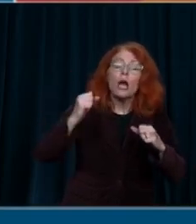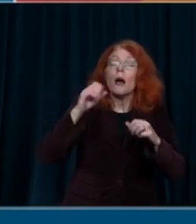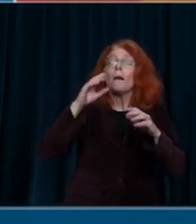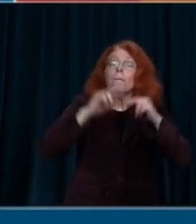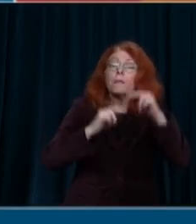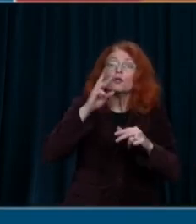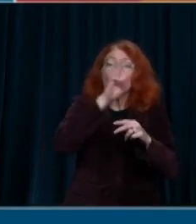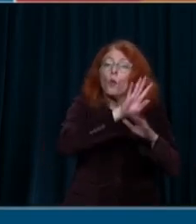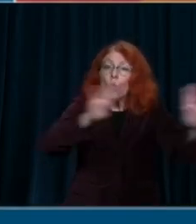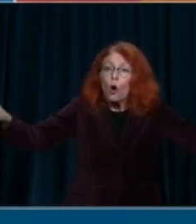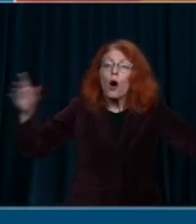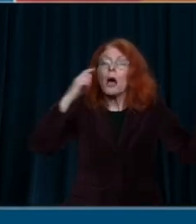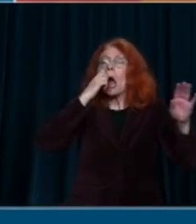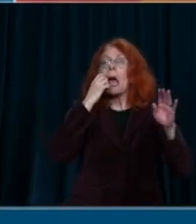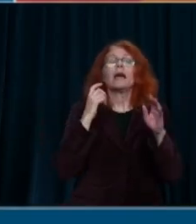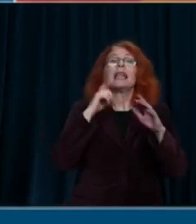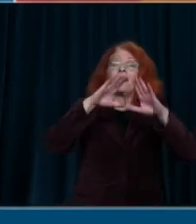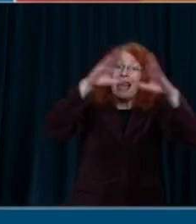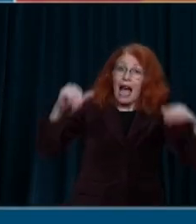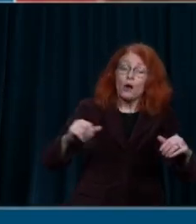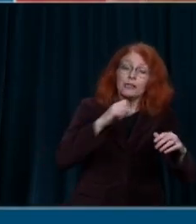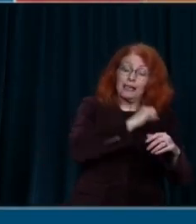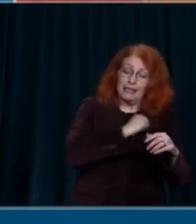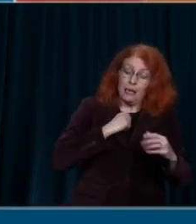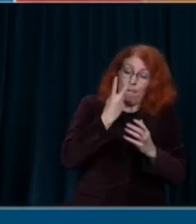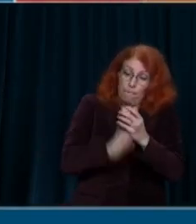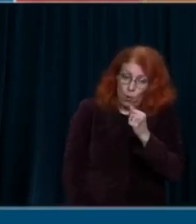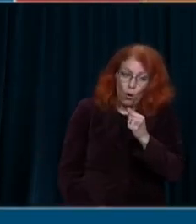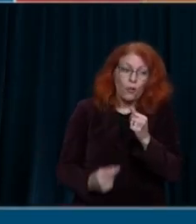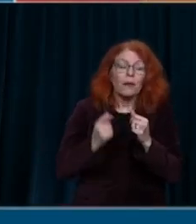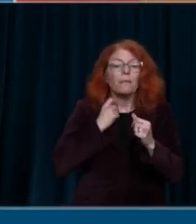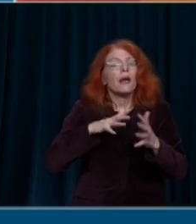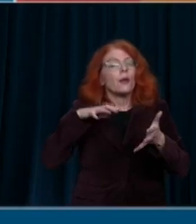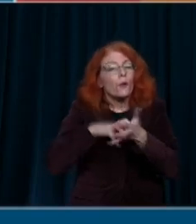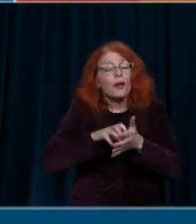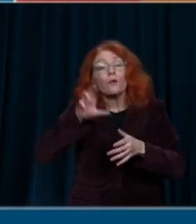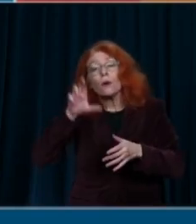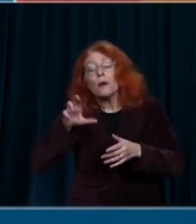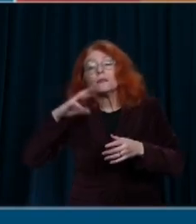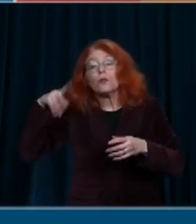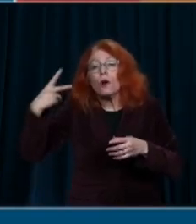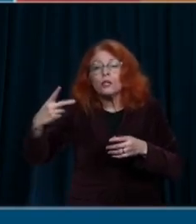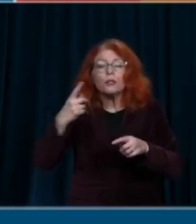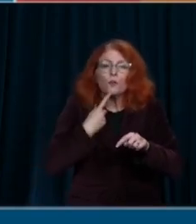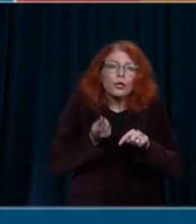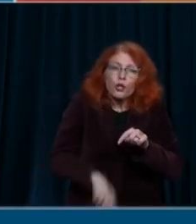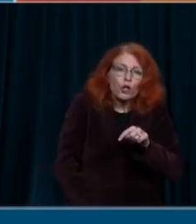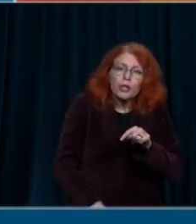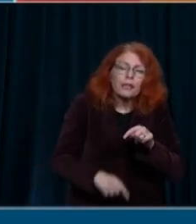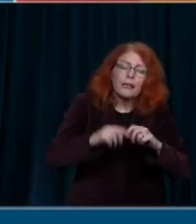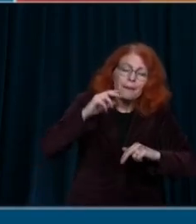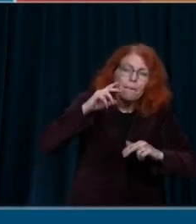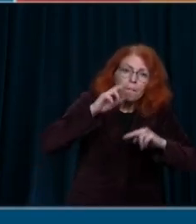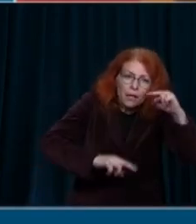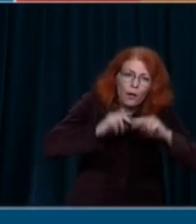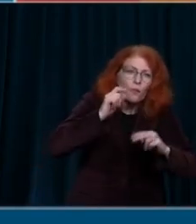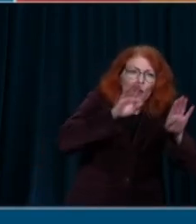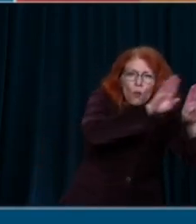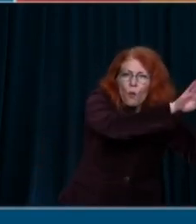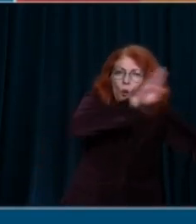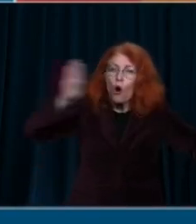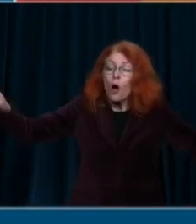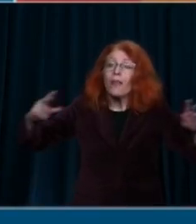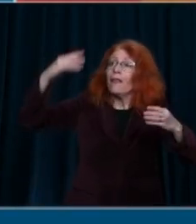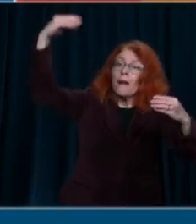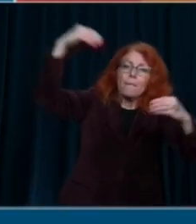President Donald Trump had the House and the Senate. But because we had weak Republicans in Washington, we could not get to building the wall. We couldn't get the